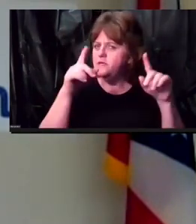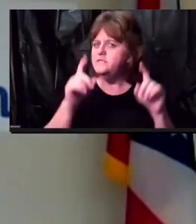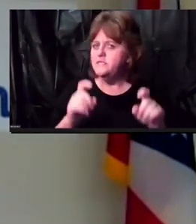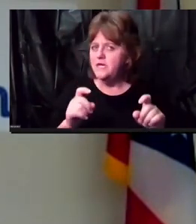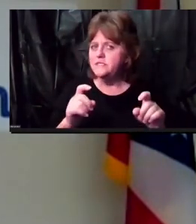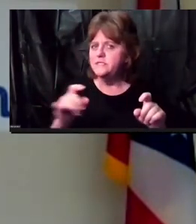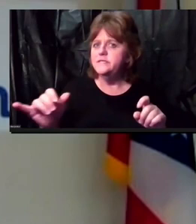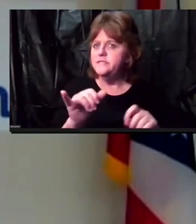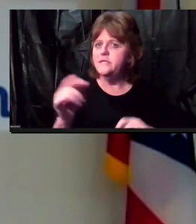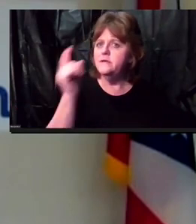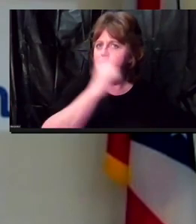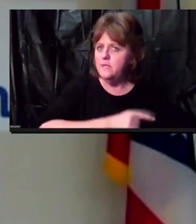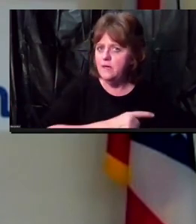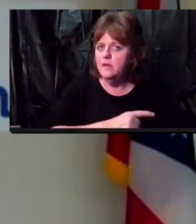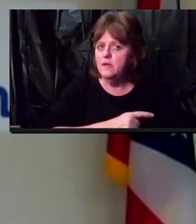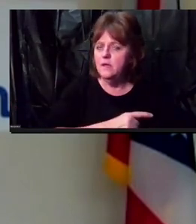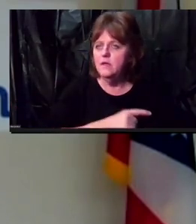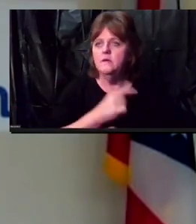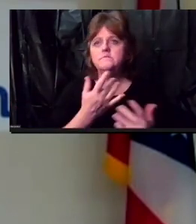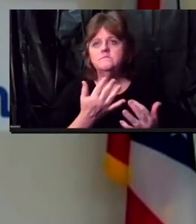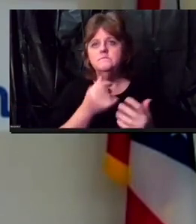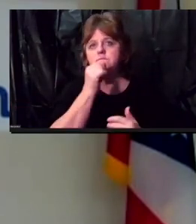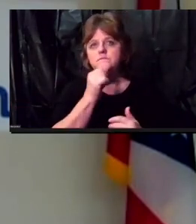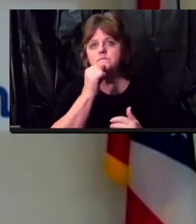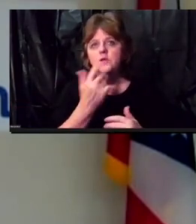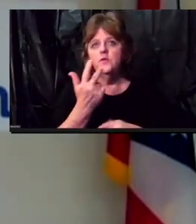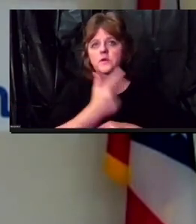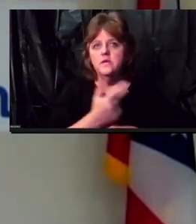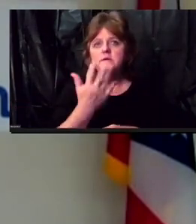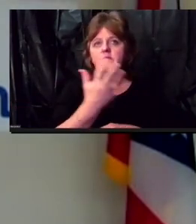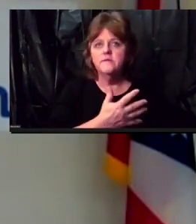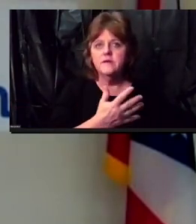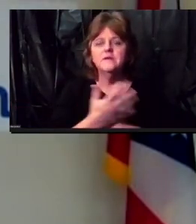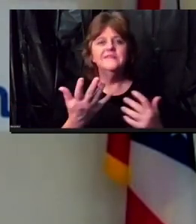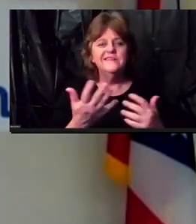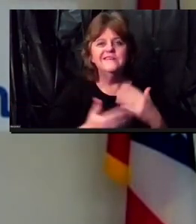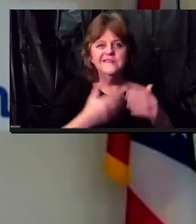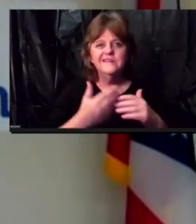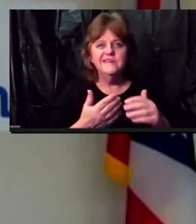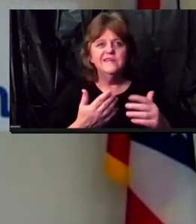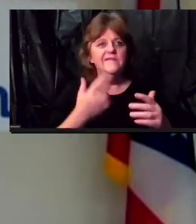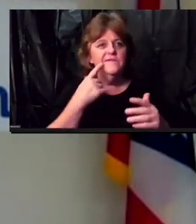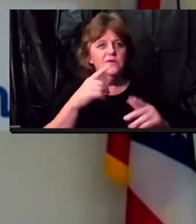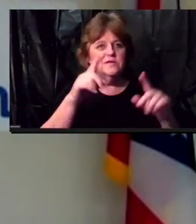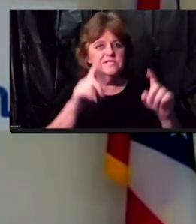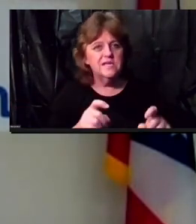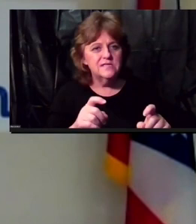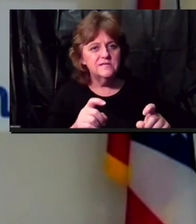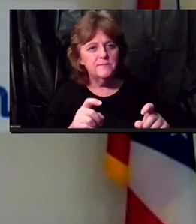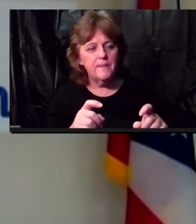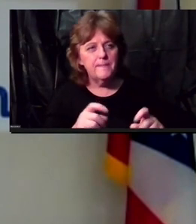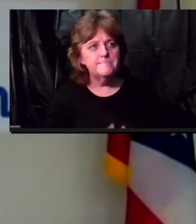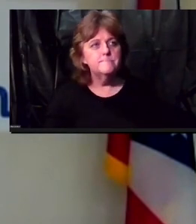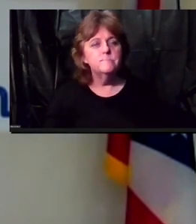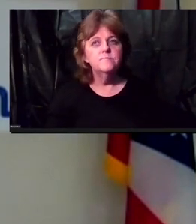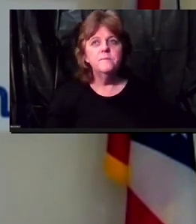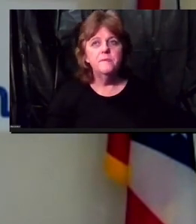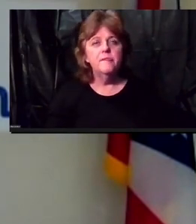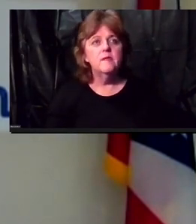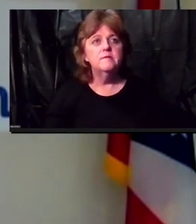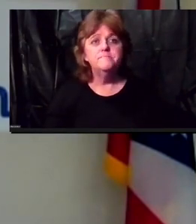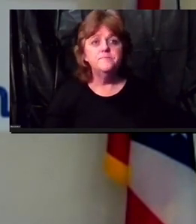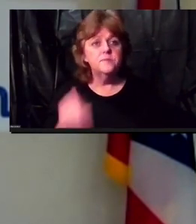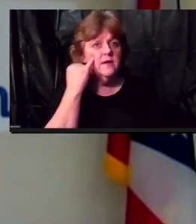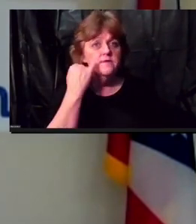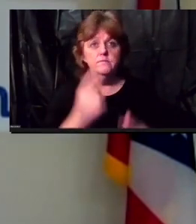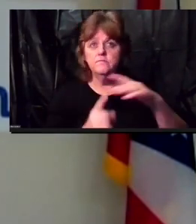that same day, and they have to wait 3 to 5 days like everyone else to get a test. And if they're